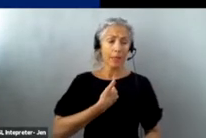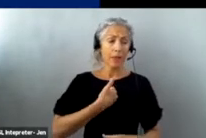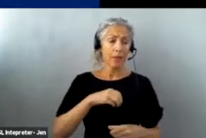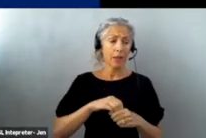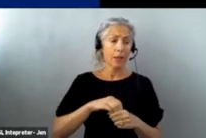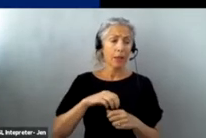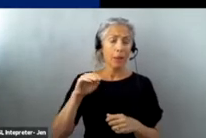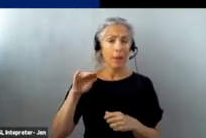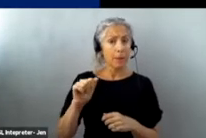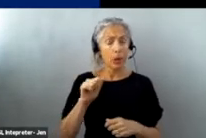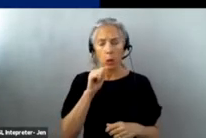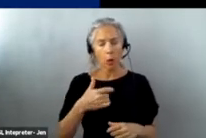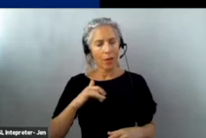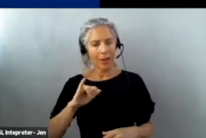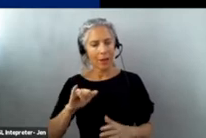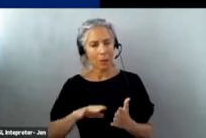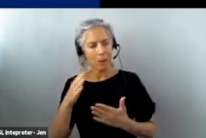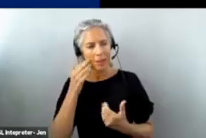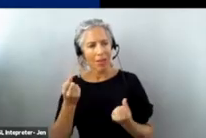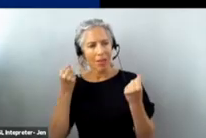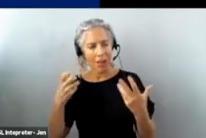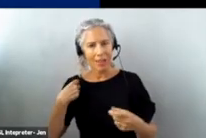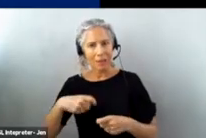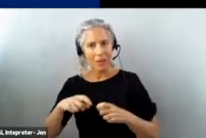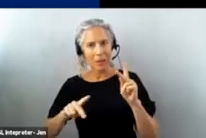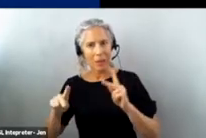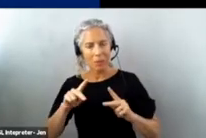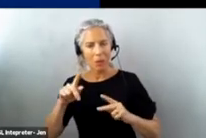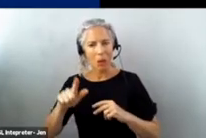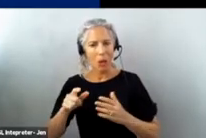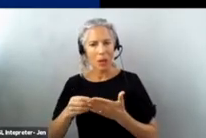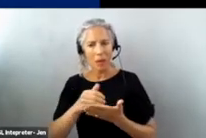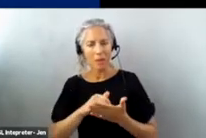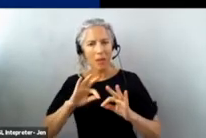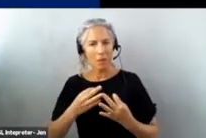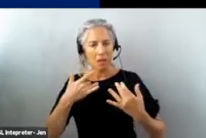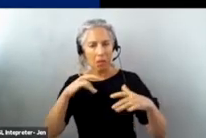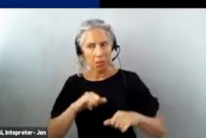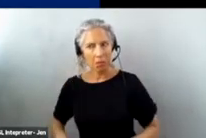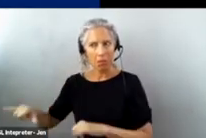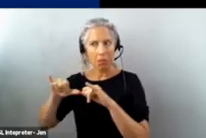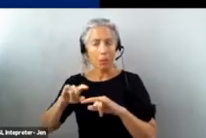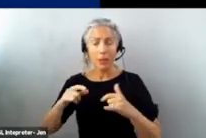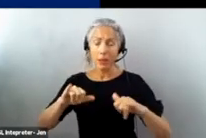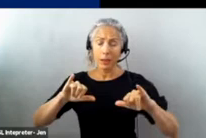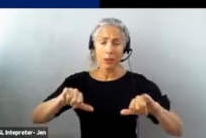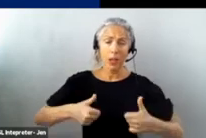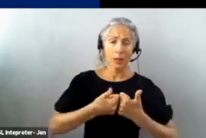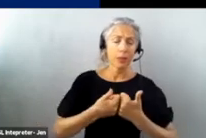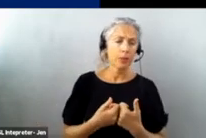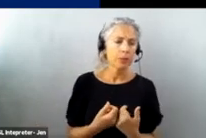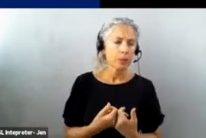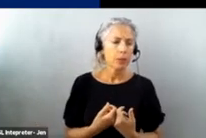Miami, we don't feel as a minority because there's a lot of, you know, Hispanic, low income families here. But it still is a challenge where we see